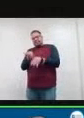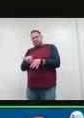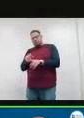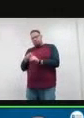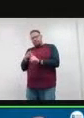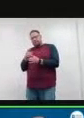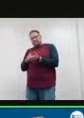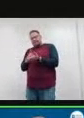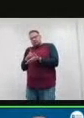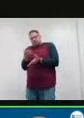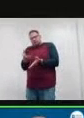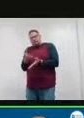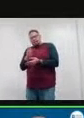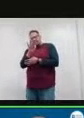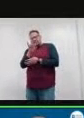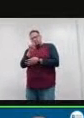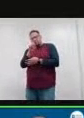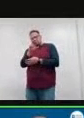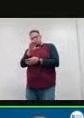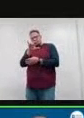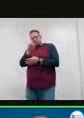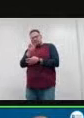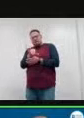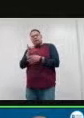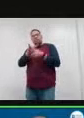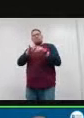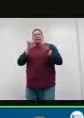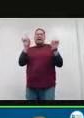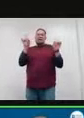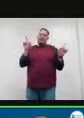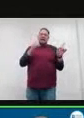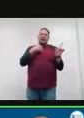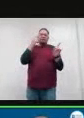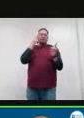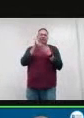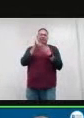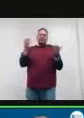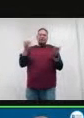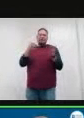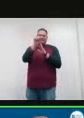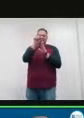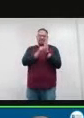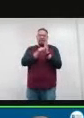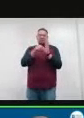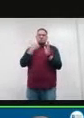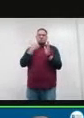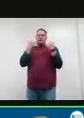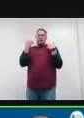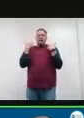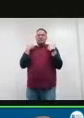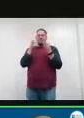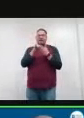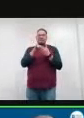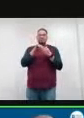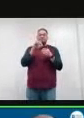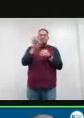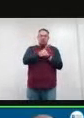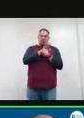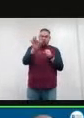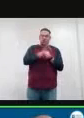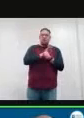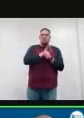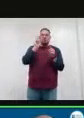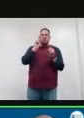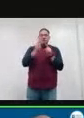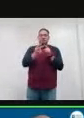of fiduciary. But I think here in the States, we have this connotative perception of